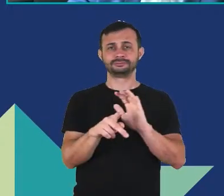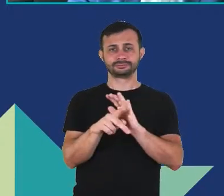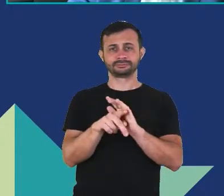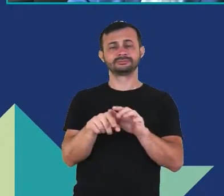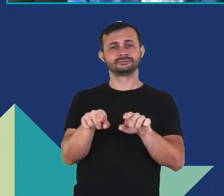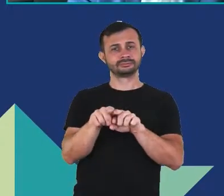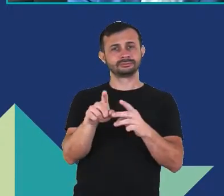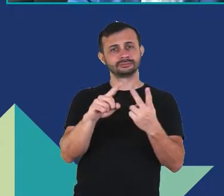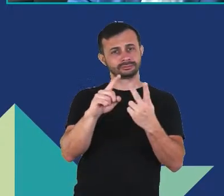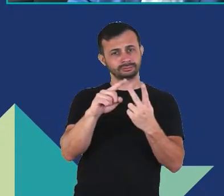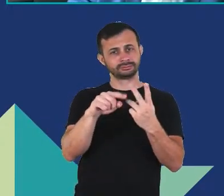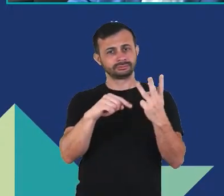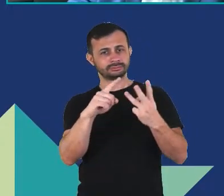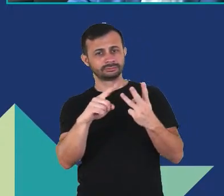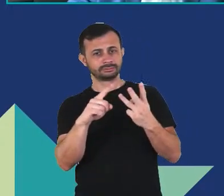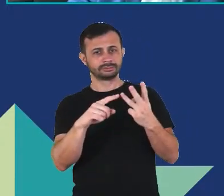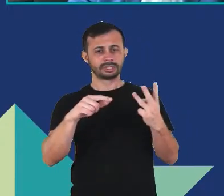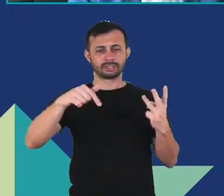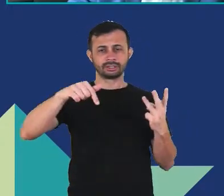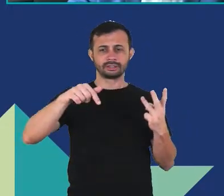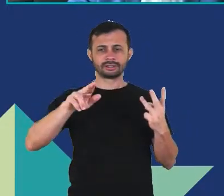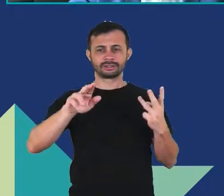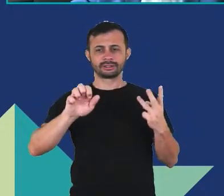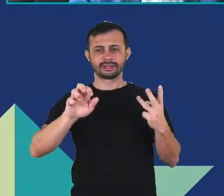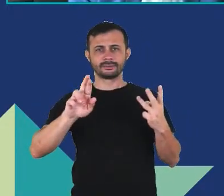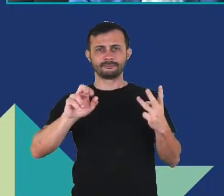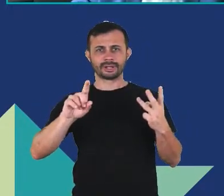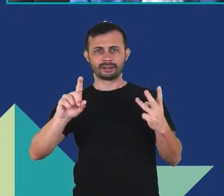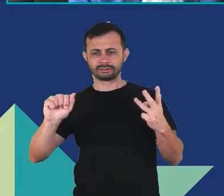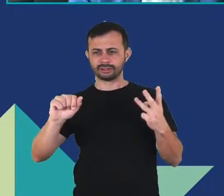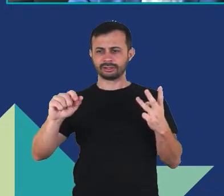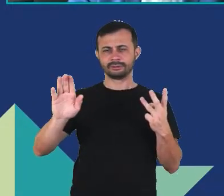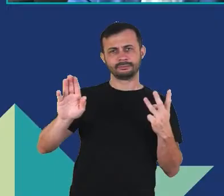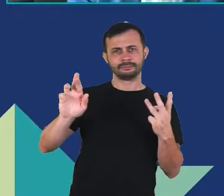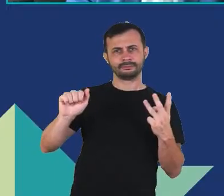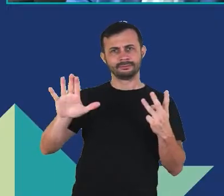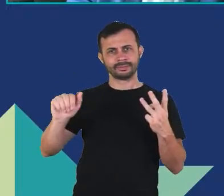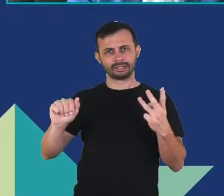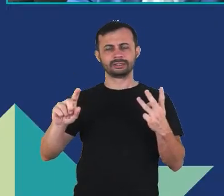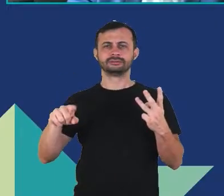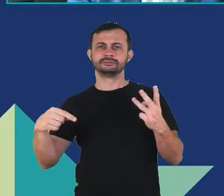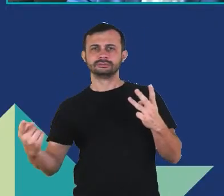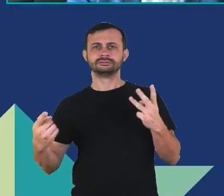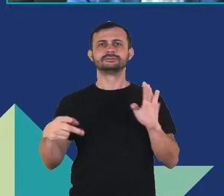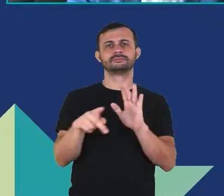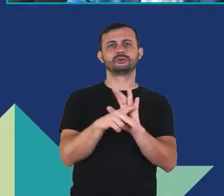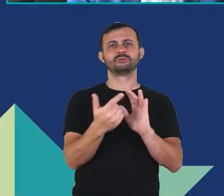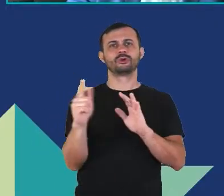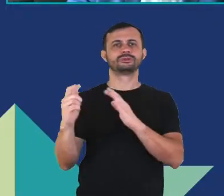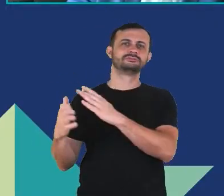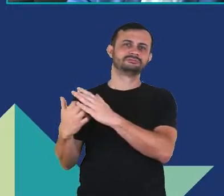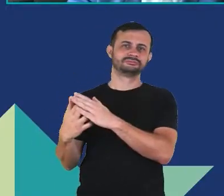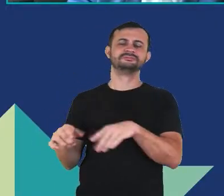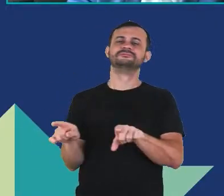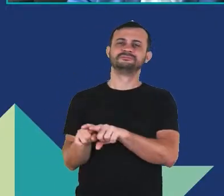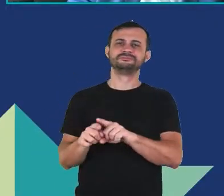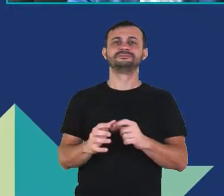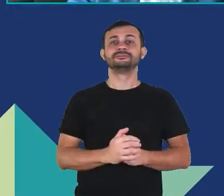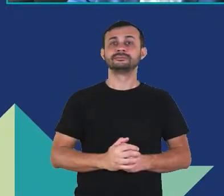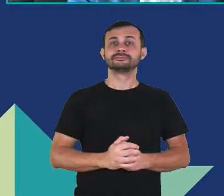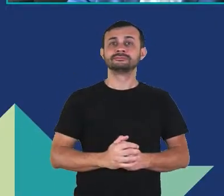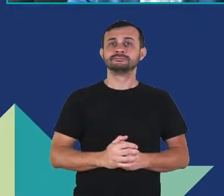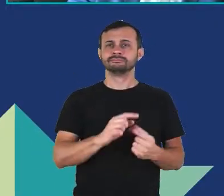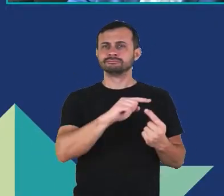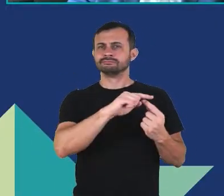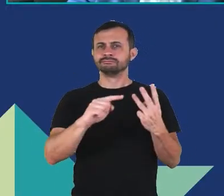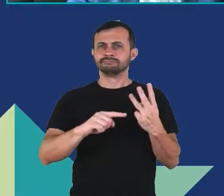Blanca 2 on the right side, courtesy of Teck Resources. So just to highlight that all of these are approved